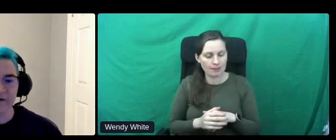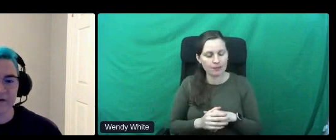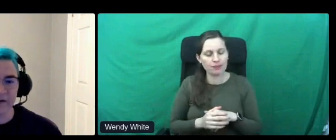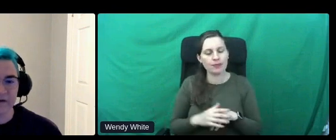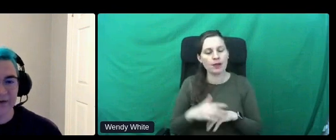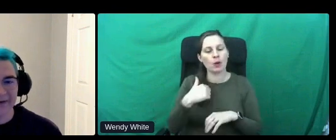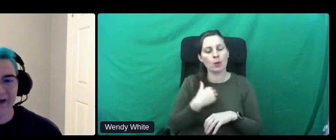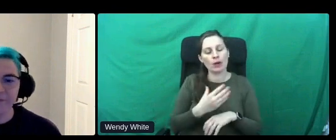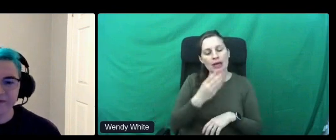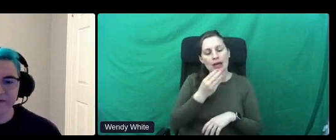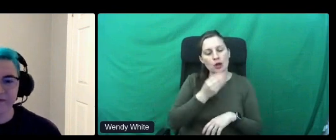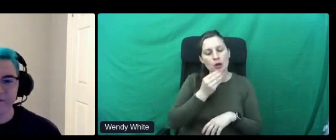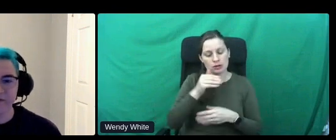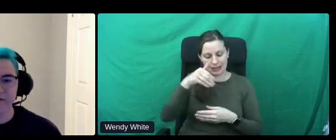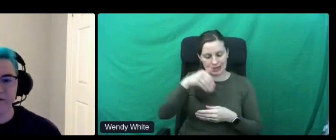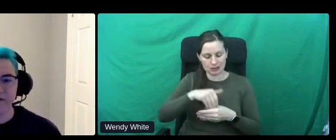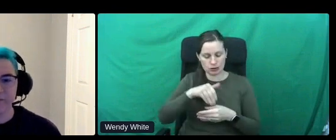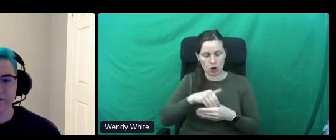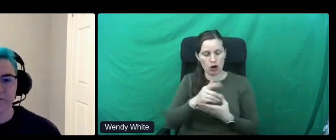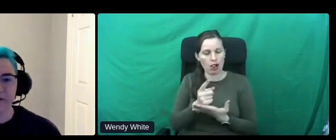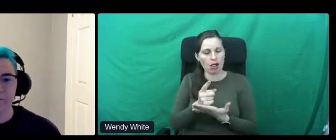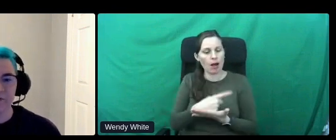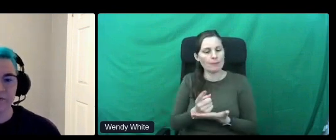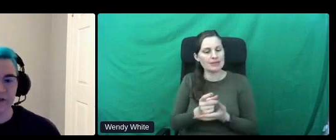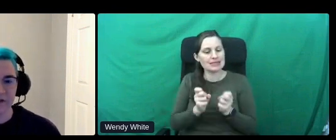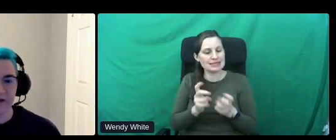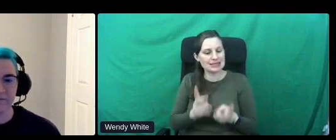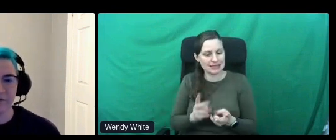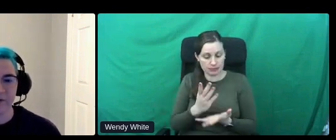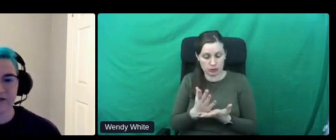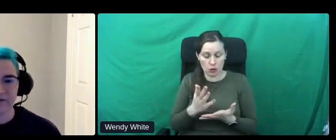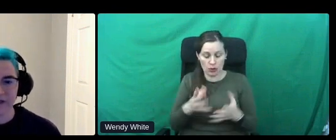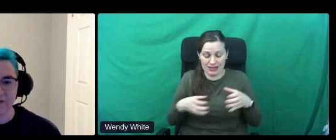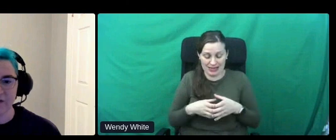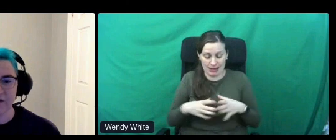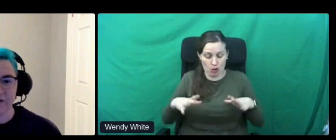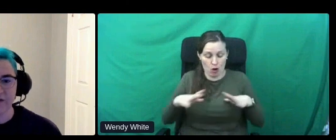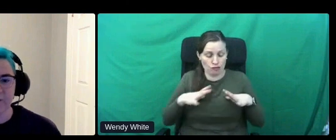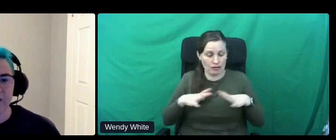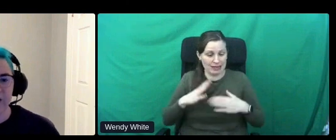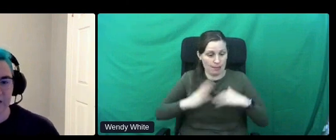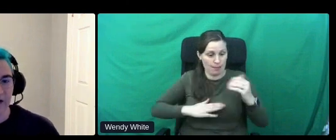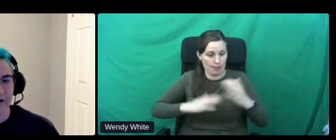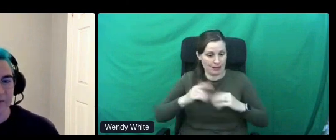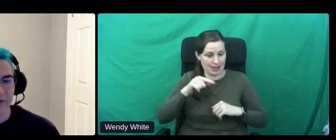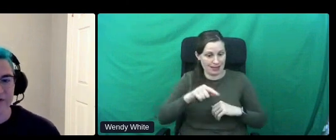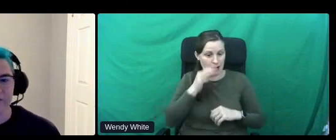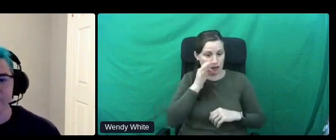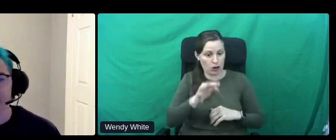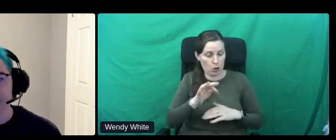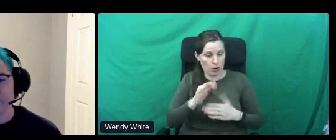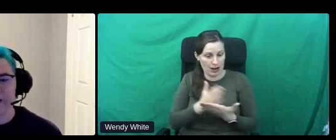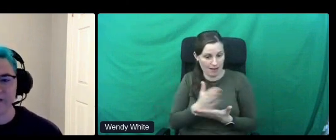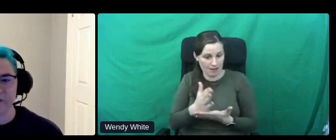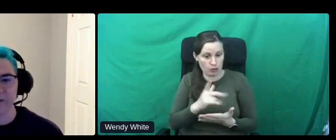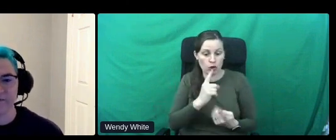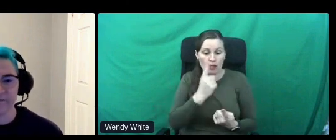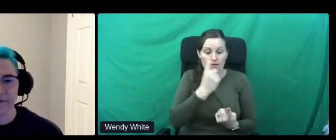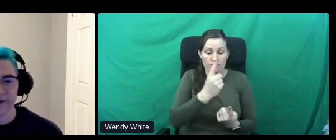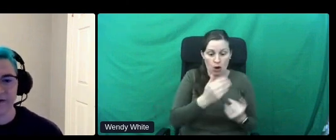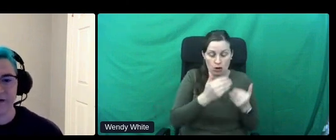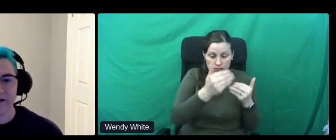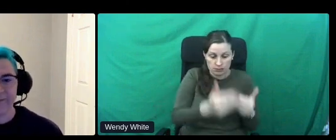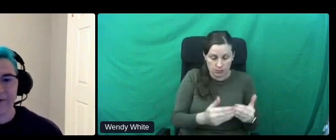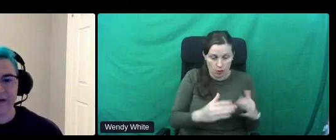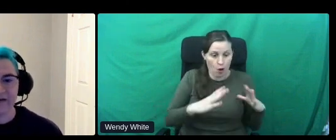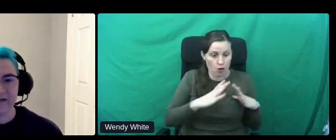our internal compass system, so the team was already building that for quest navigation. So we got a large portion of the first pass of the work for